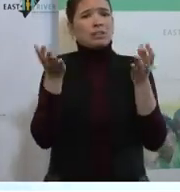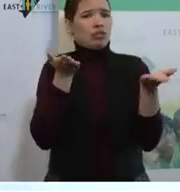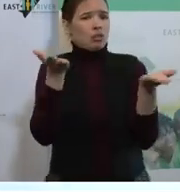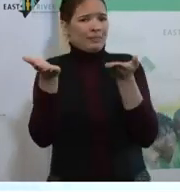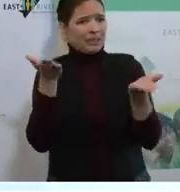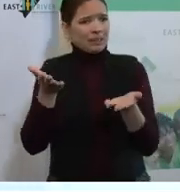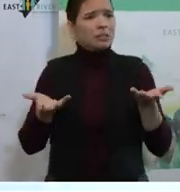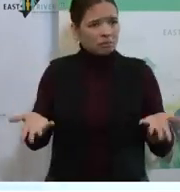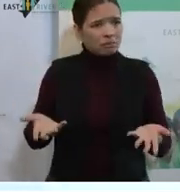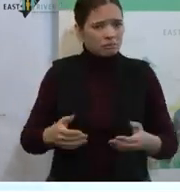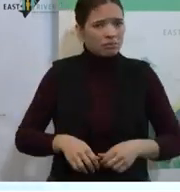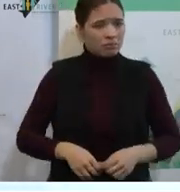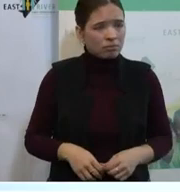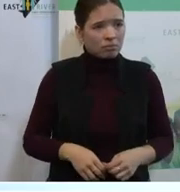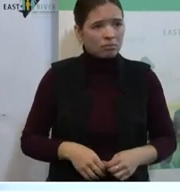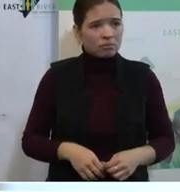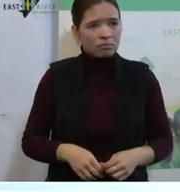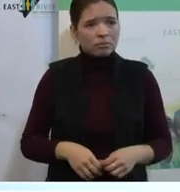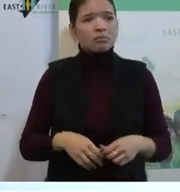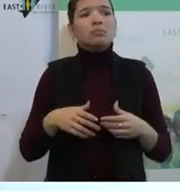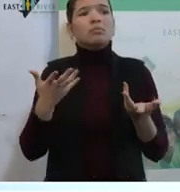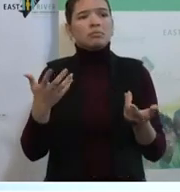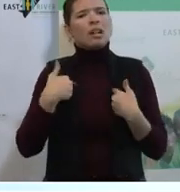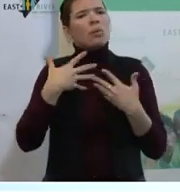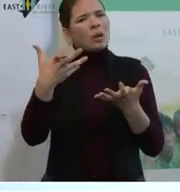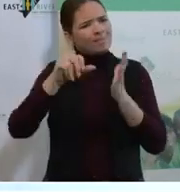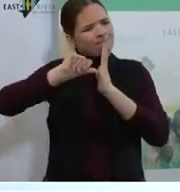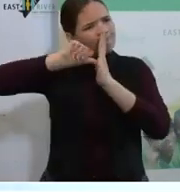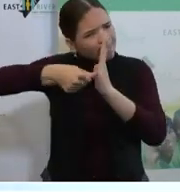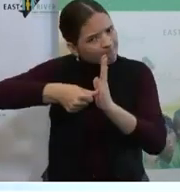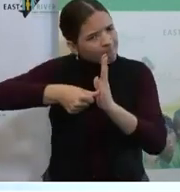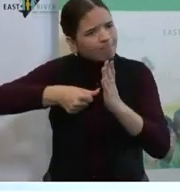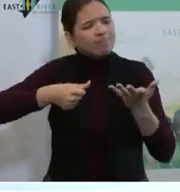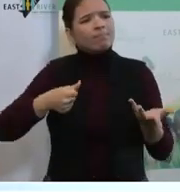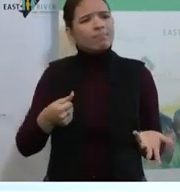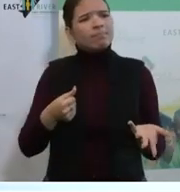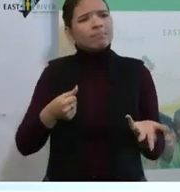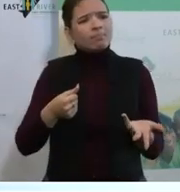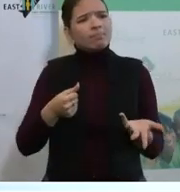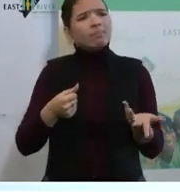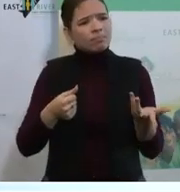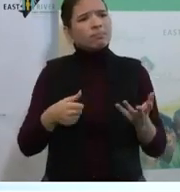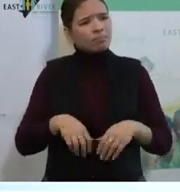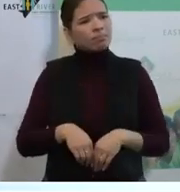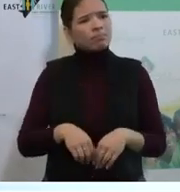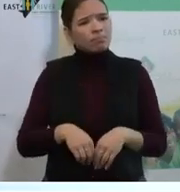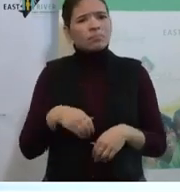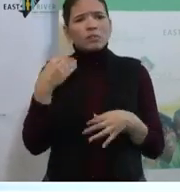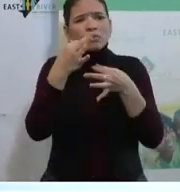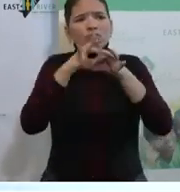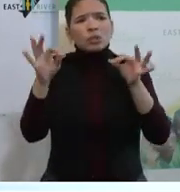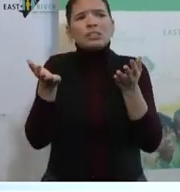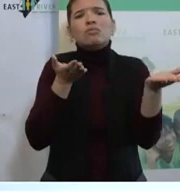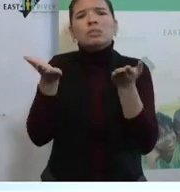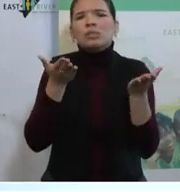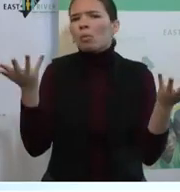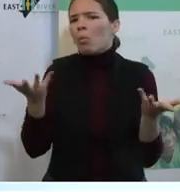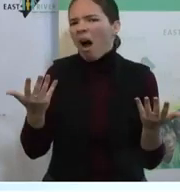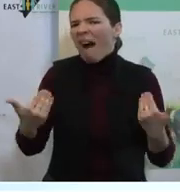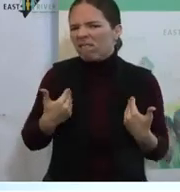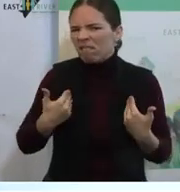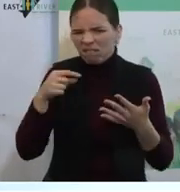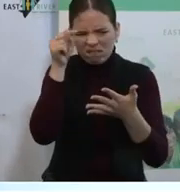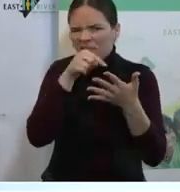not sure if it's in my notes, but the free services. Okay, so there are a lot of people who will say, come